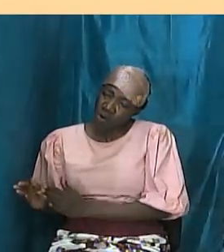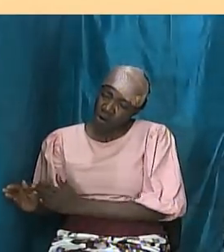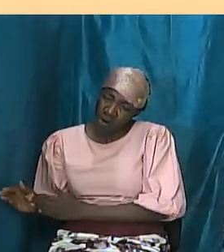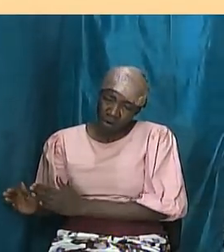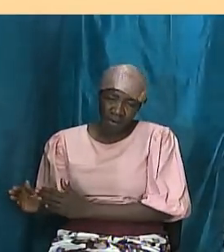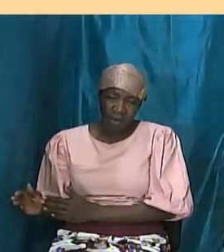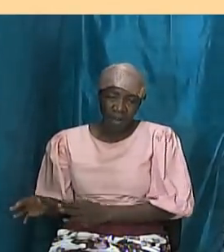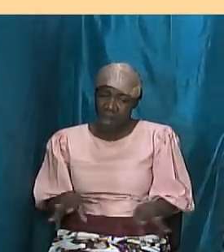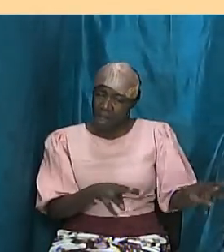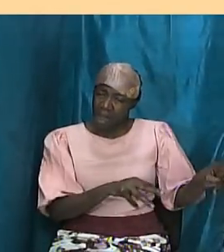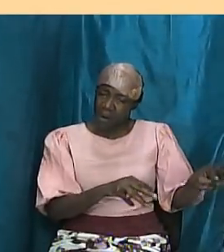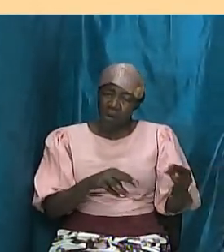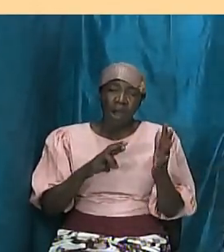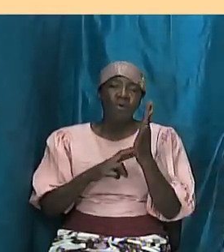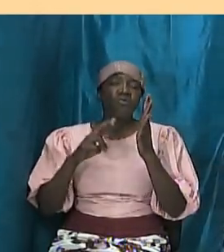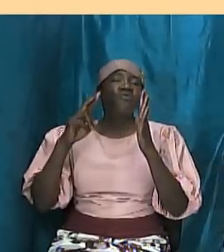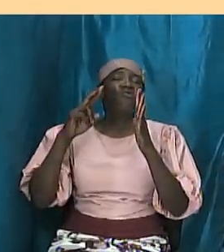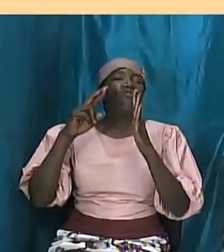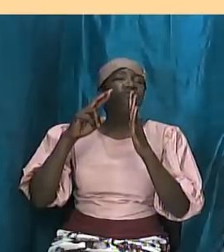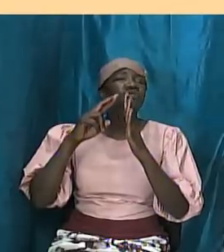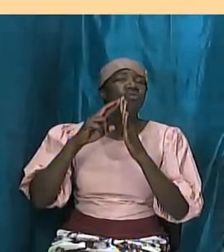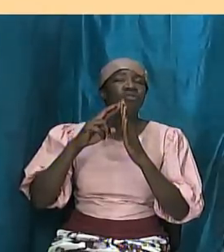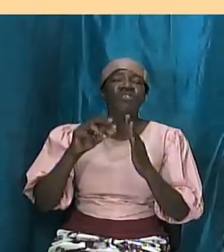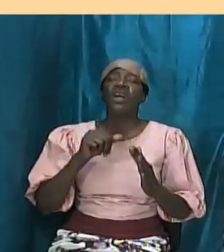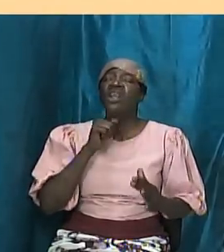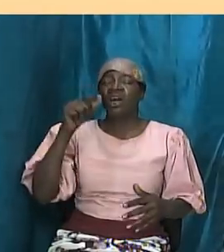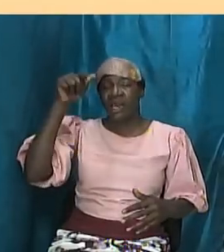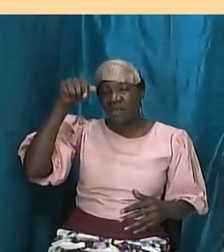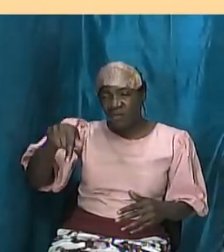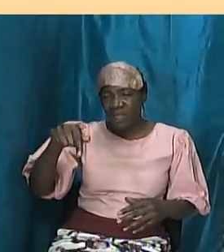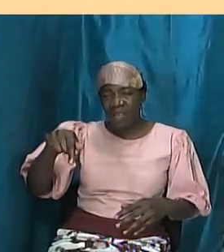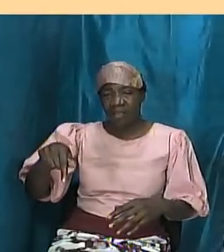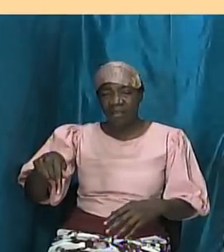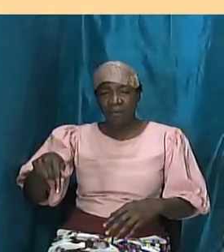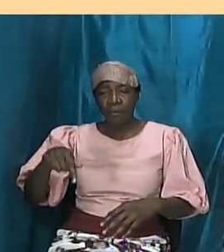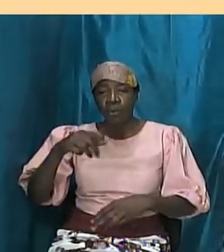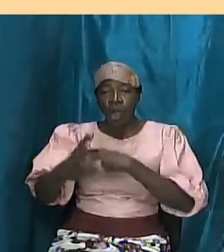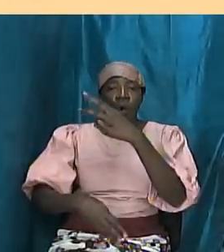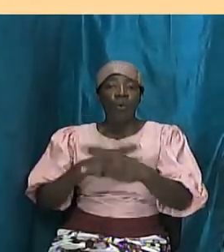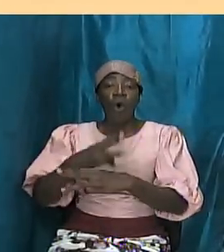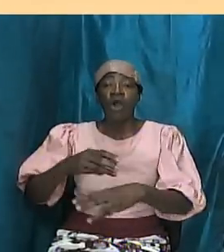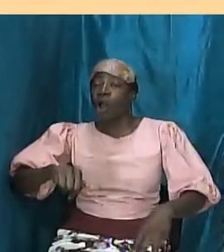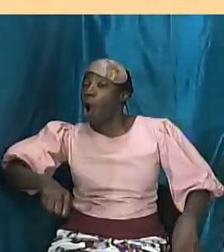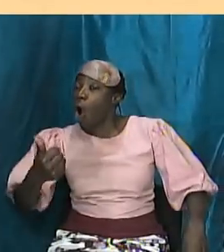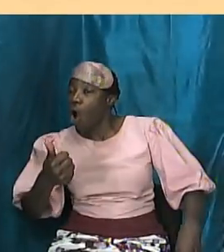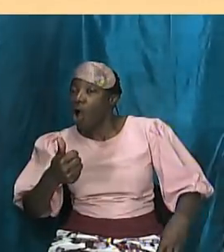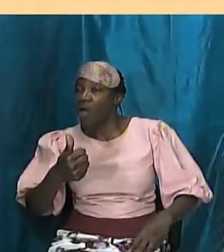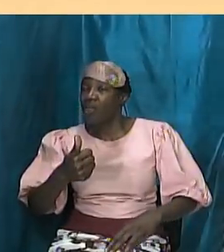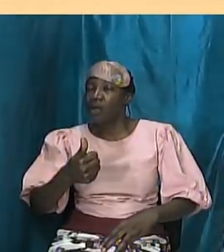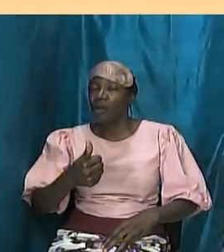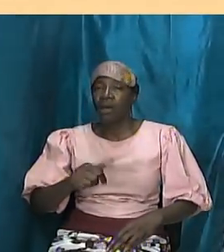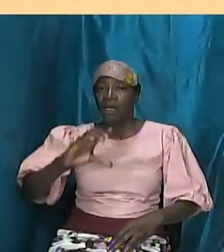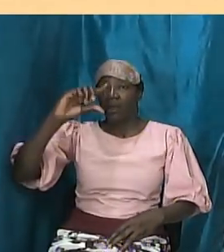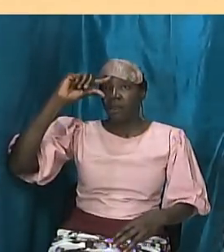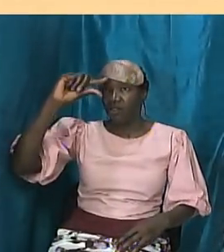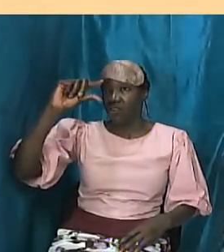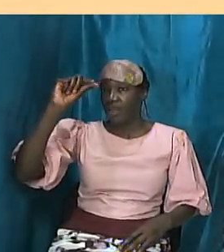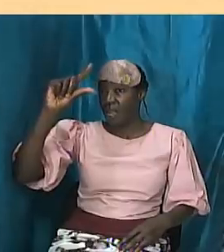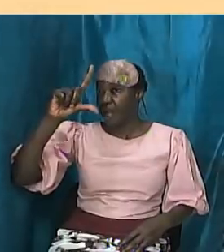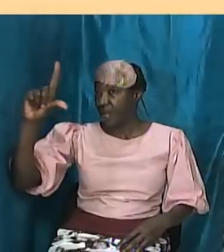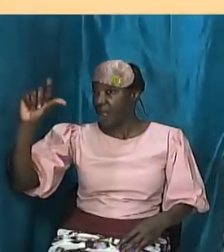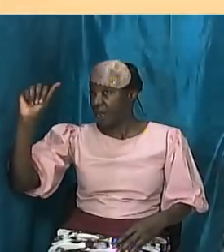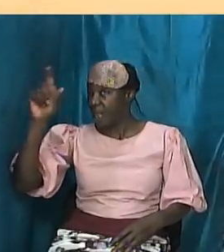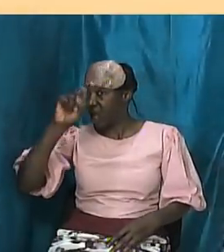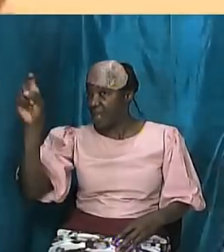and moves, not just in this galaxy but in all the other galaxies, one would want us to believe